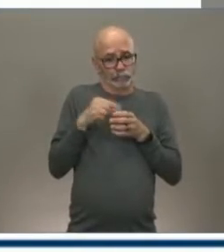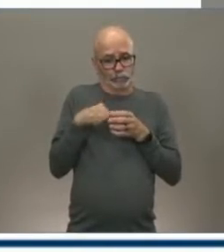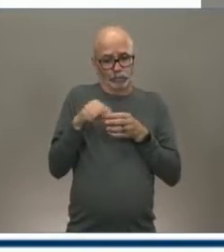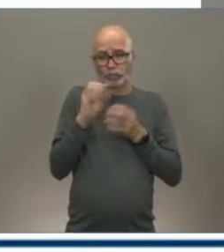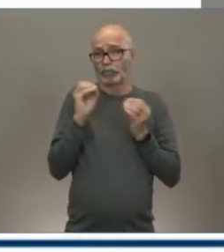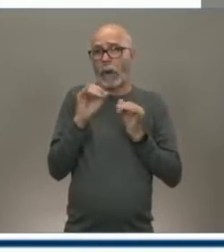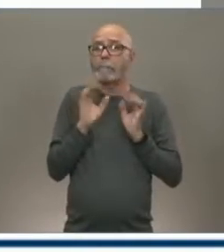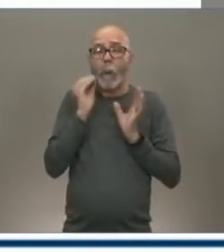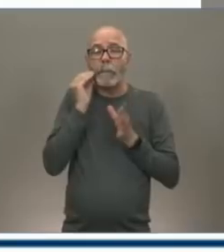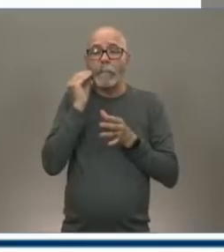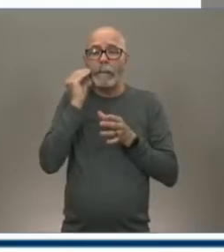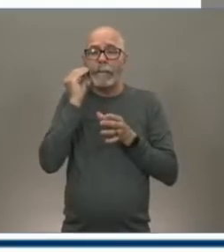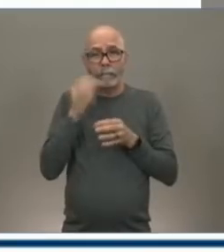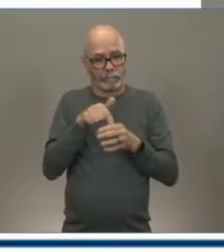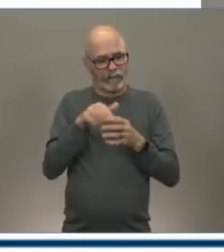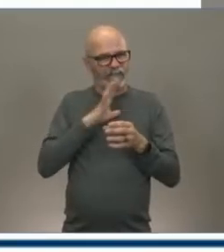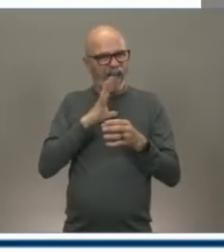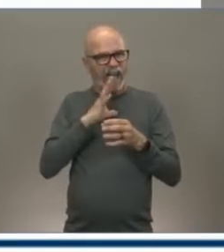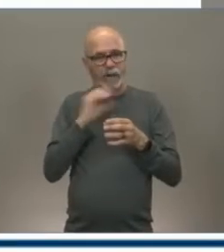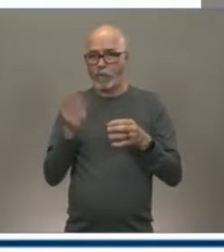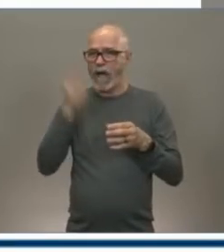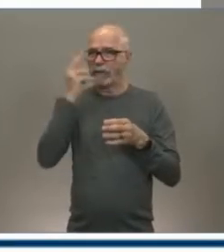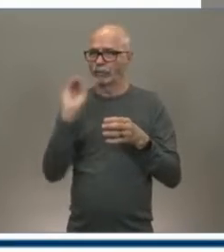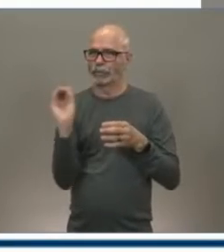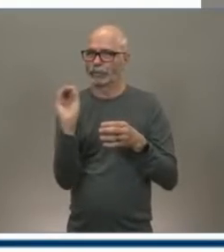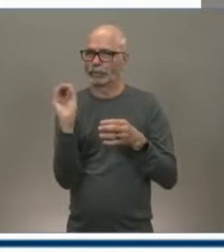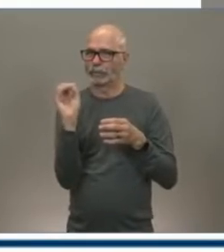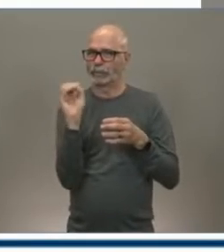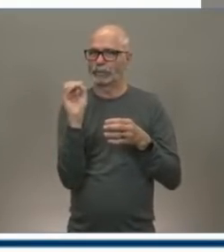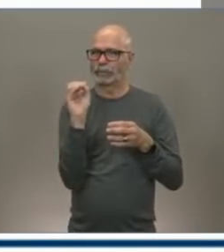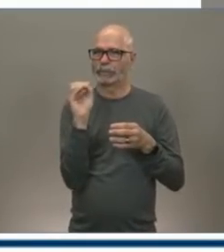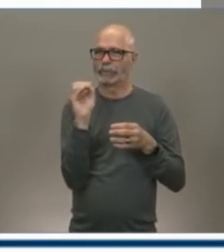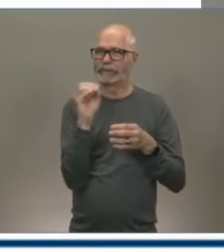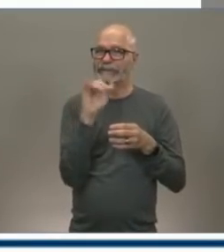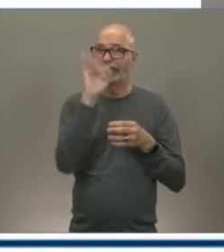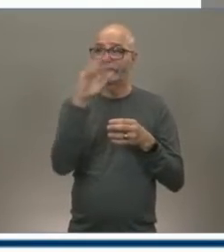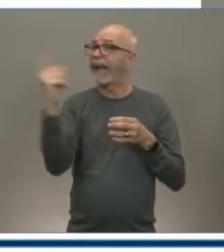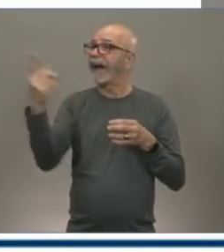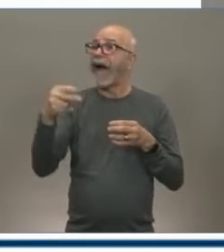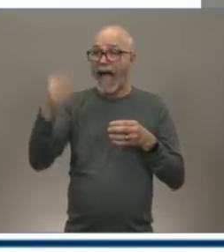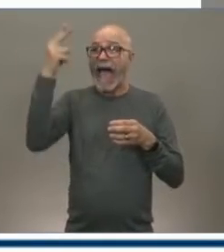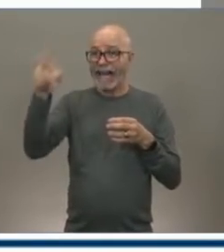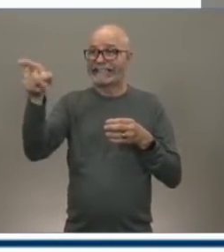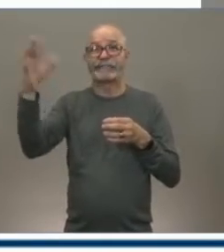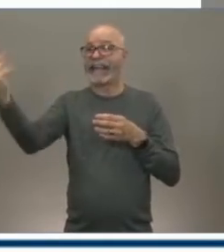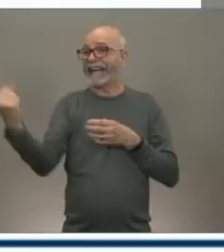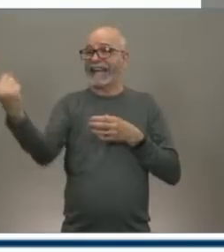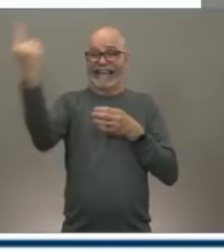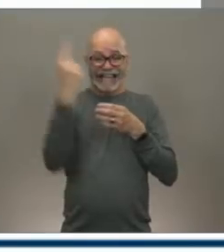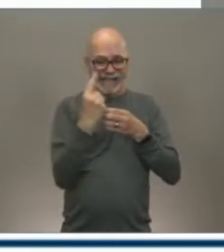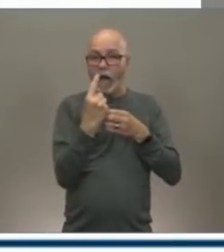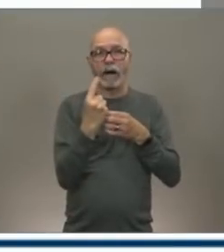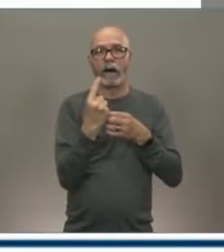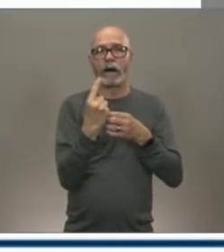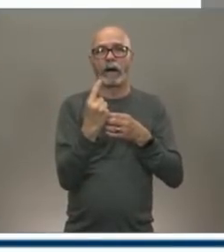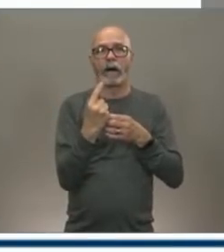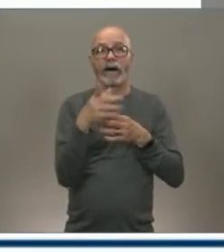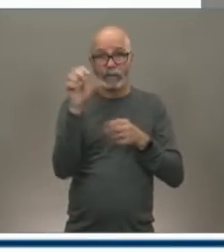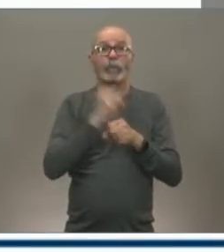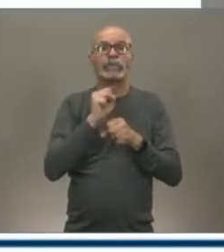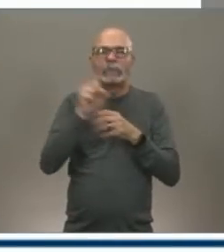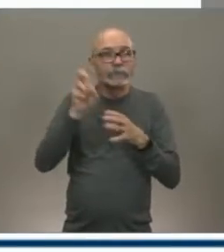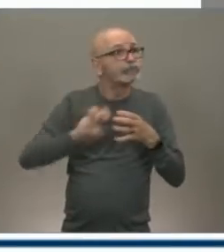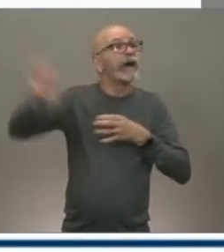be at increased risk of bringing coronavirus with them when they come to a social event.